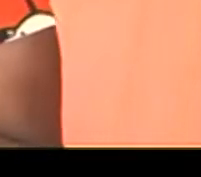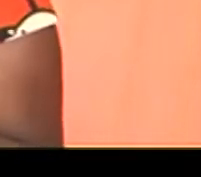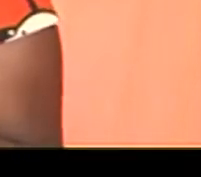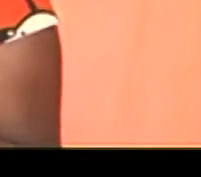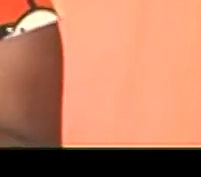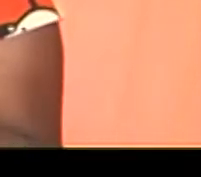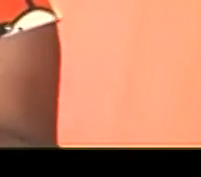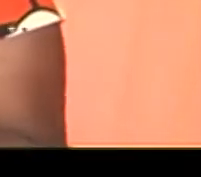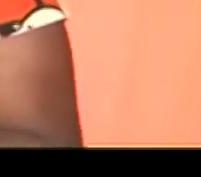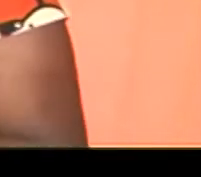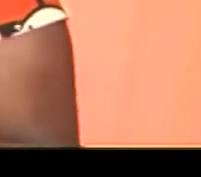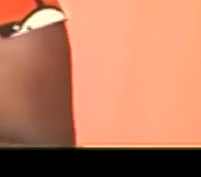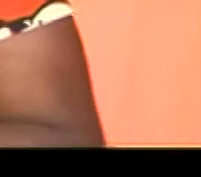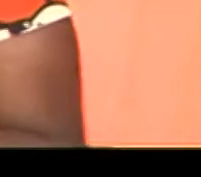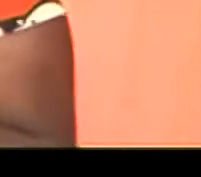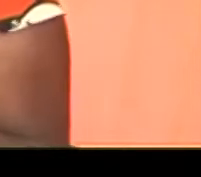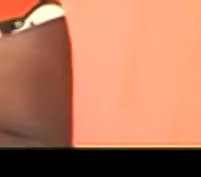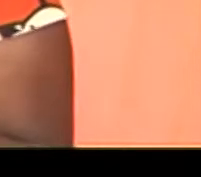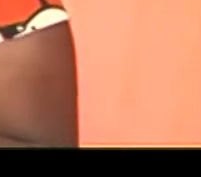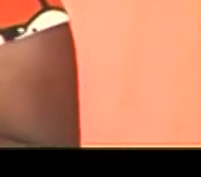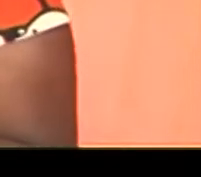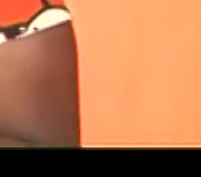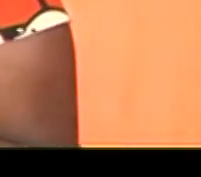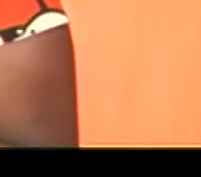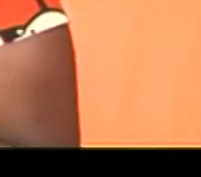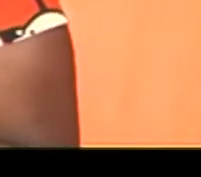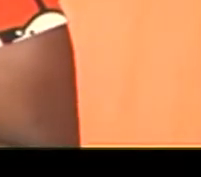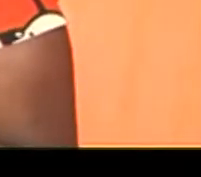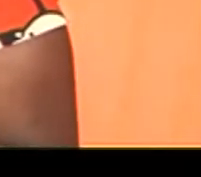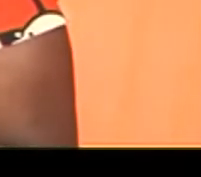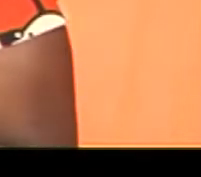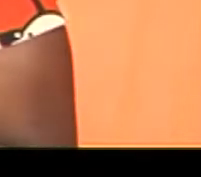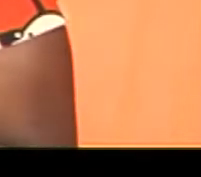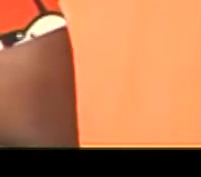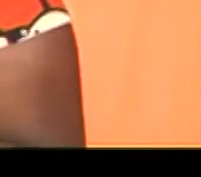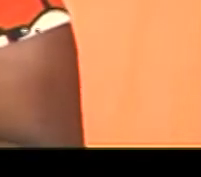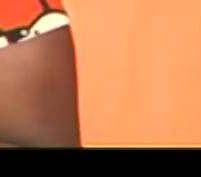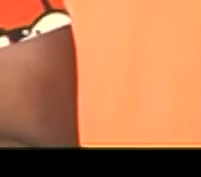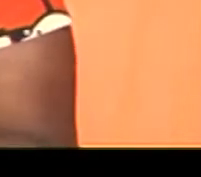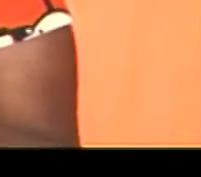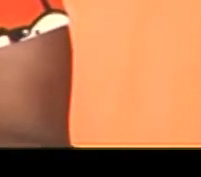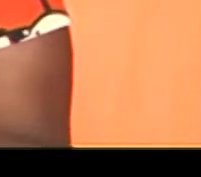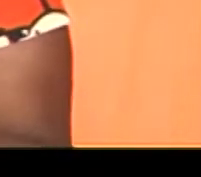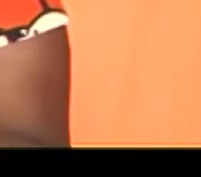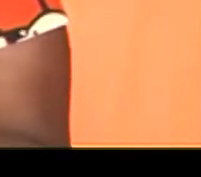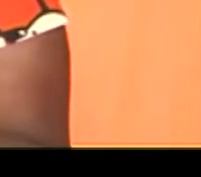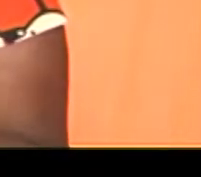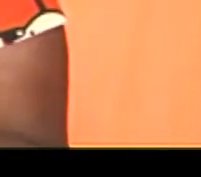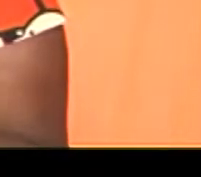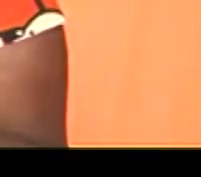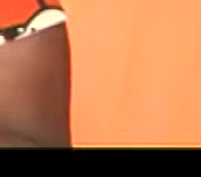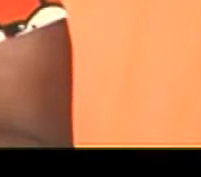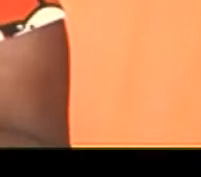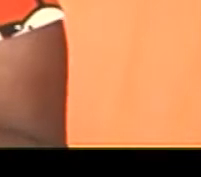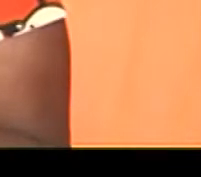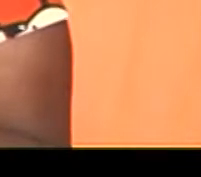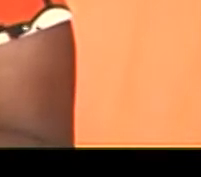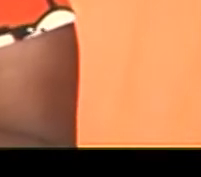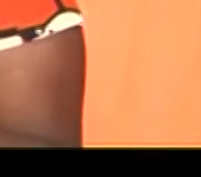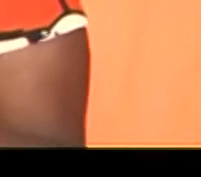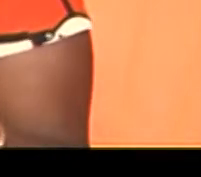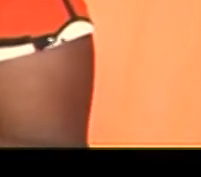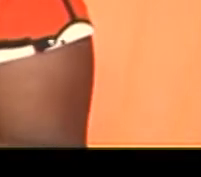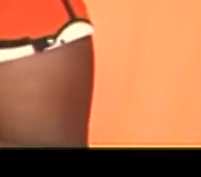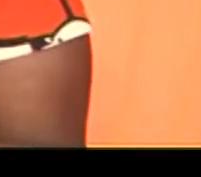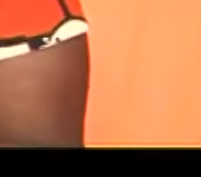show one person that God was his shepherd. And I want you to think about David. When David comes against Goliath, David did